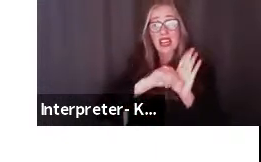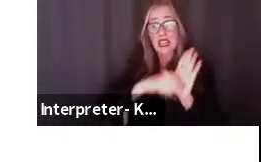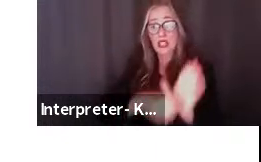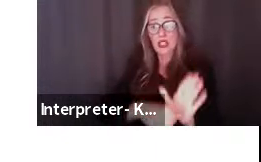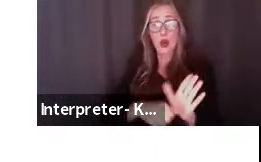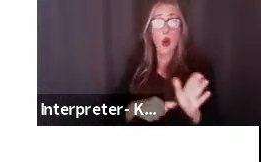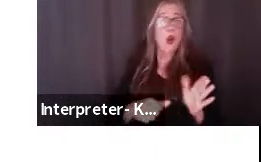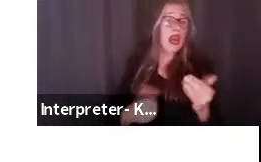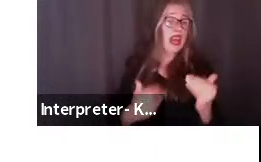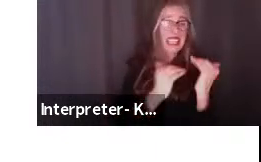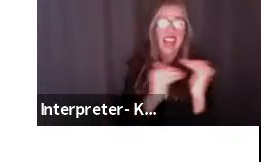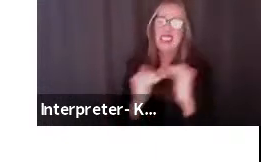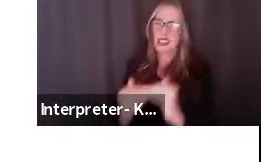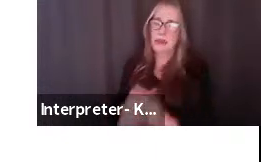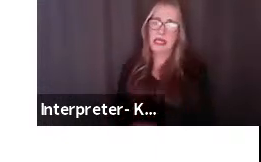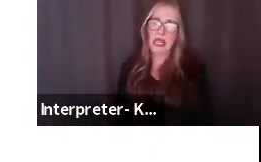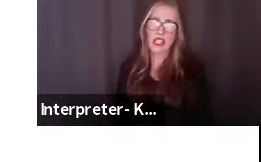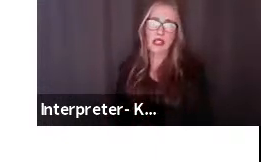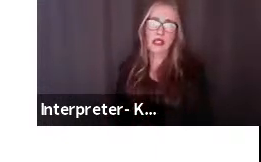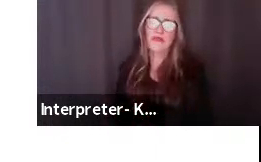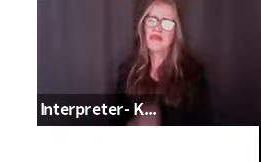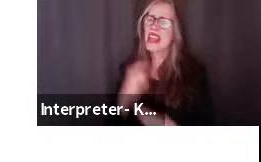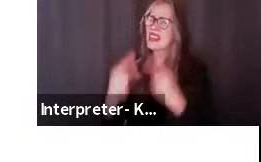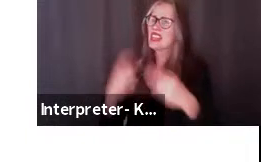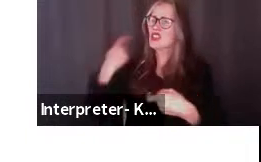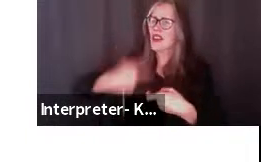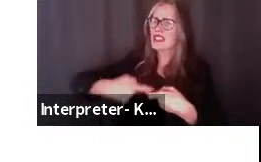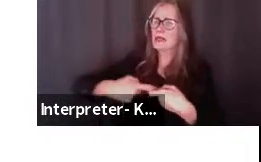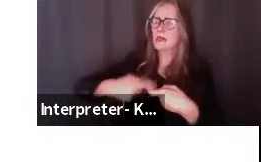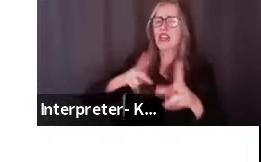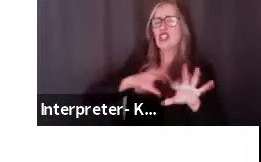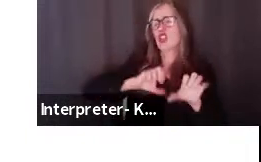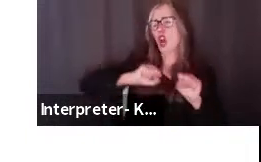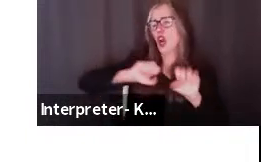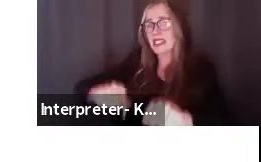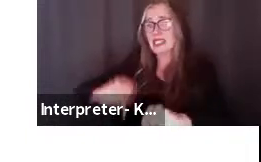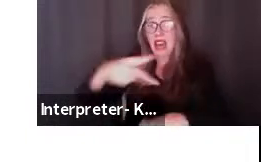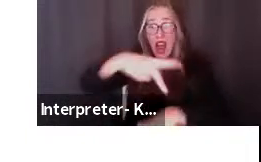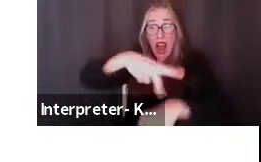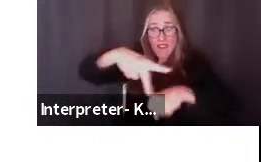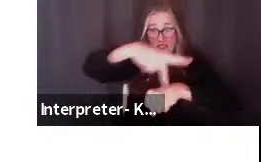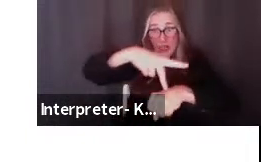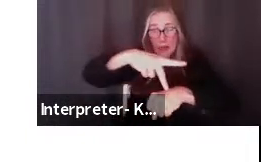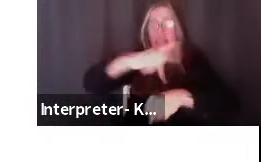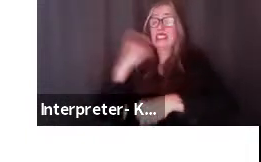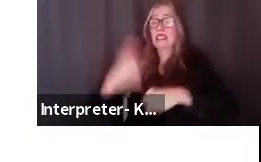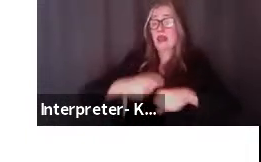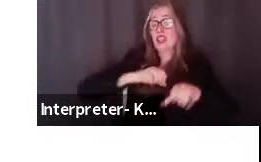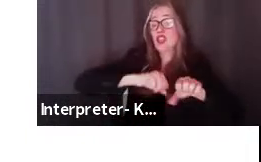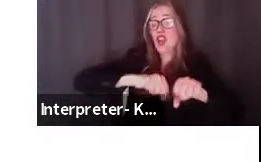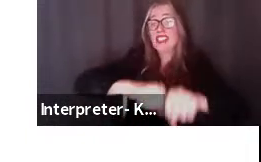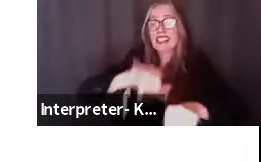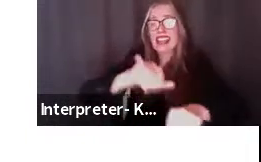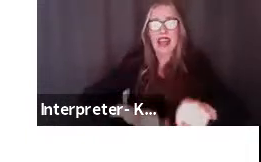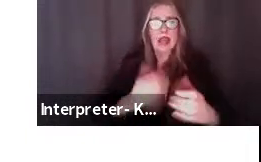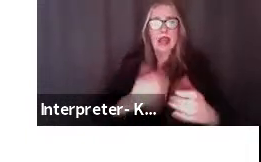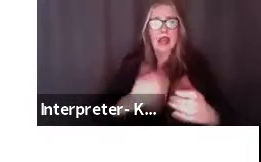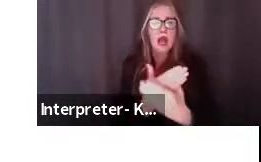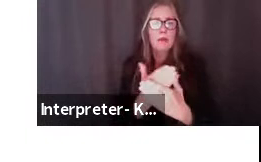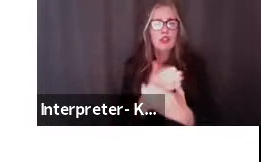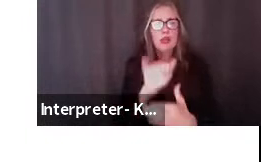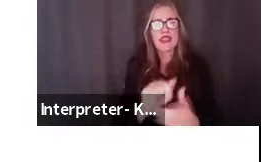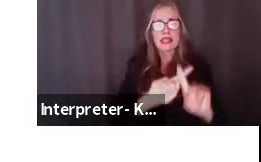limitations while the history of spanish colonization of the philippines likely leads to some overlap between the asian nativity